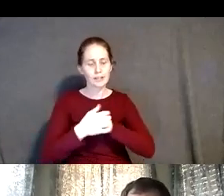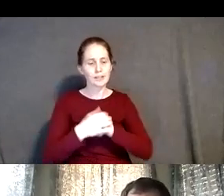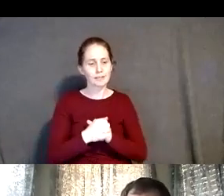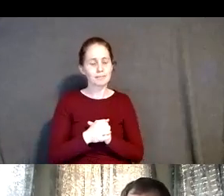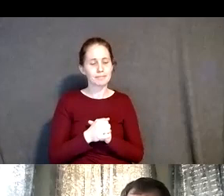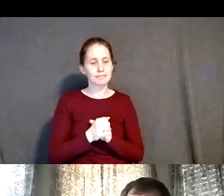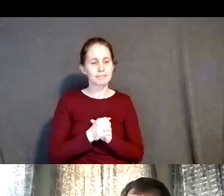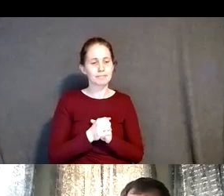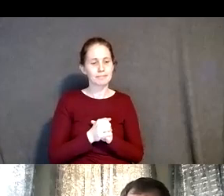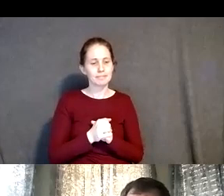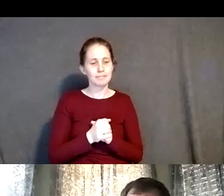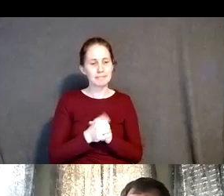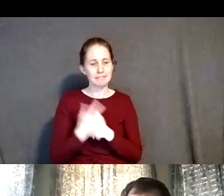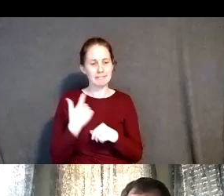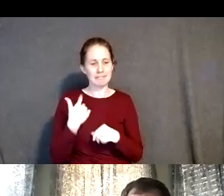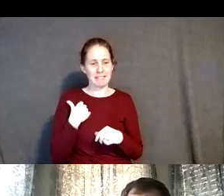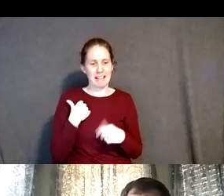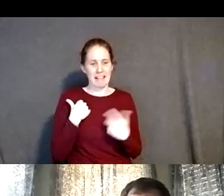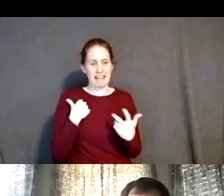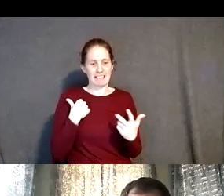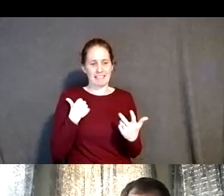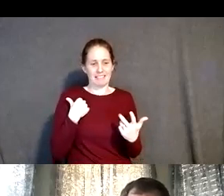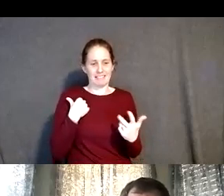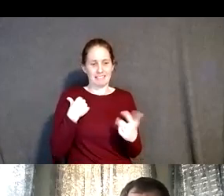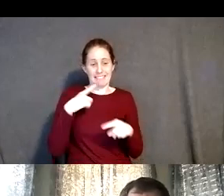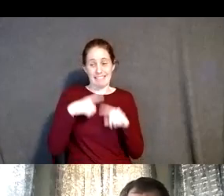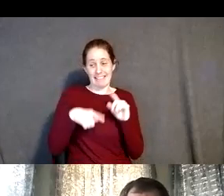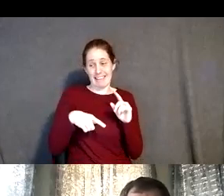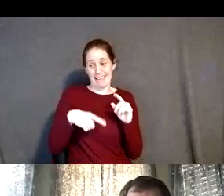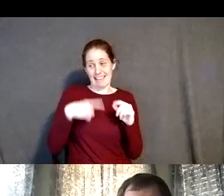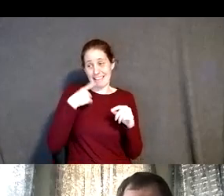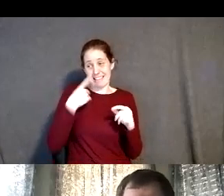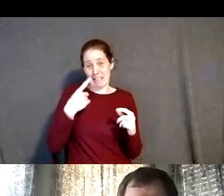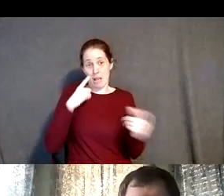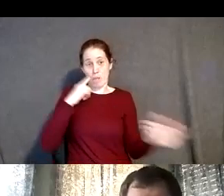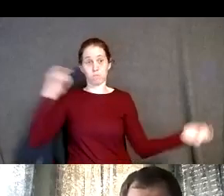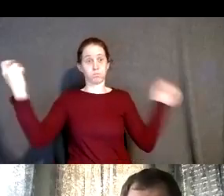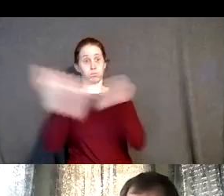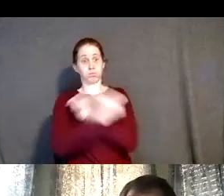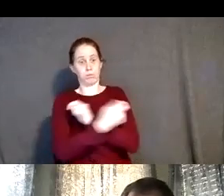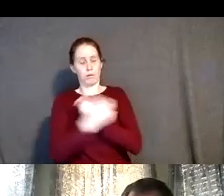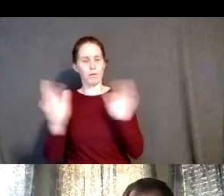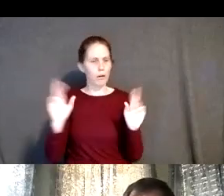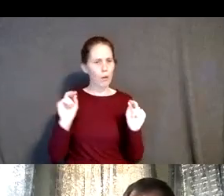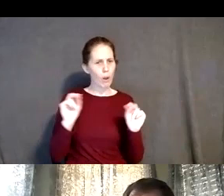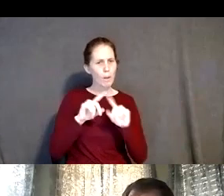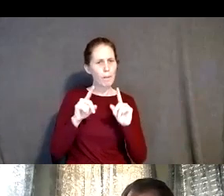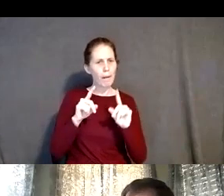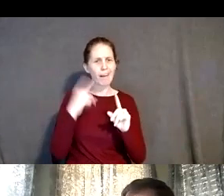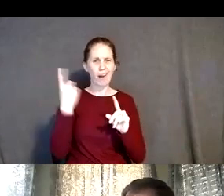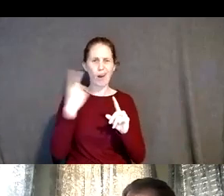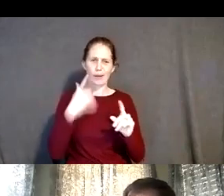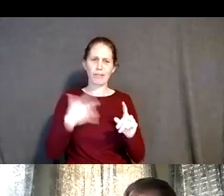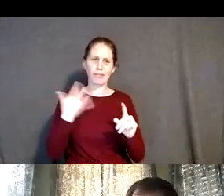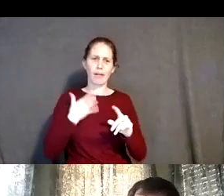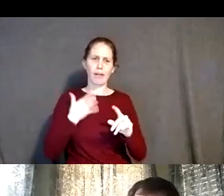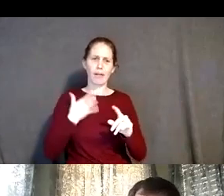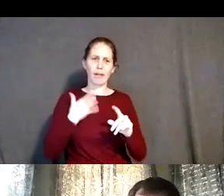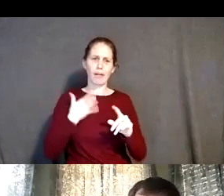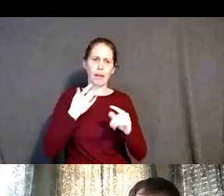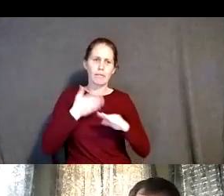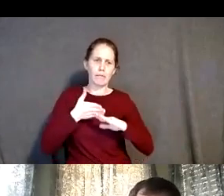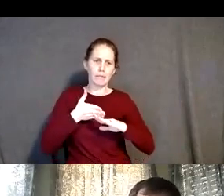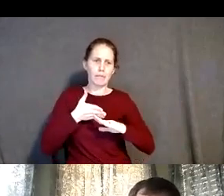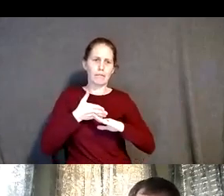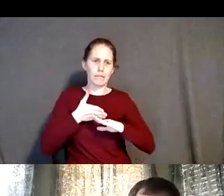I can't honestly vouch for massive change, but, you know, it always felt like an uphill battle. And all I can say